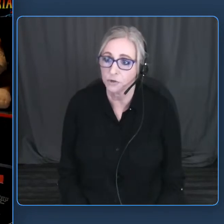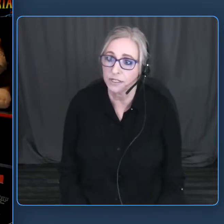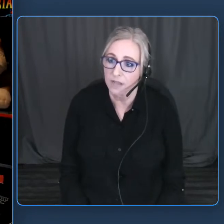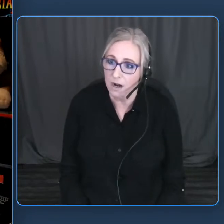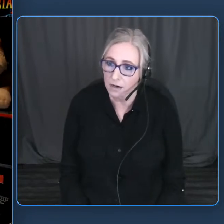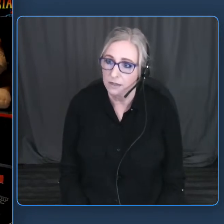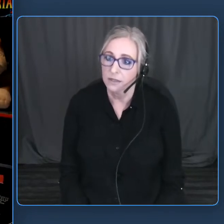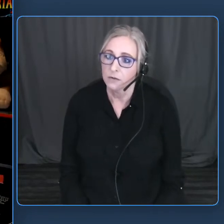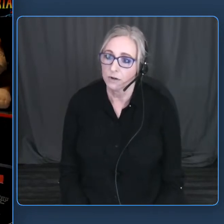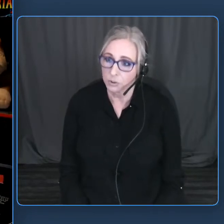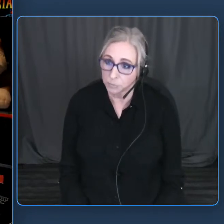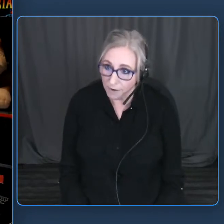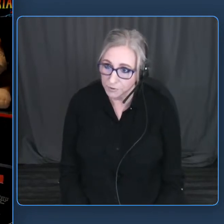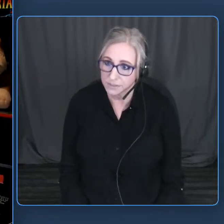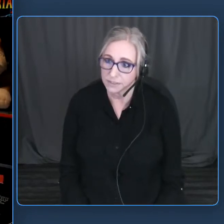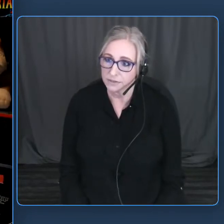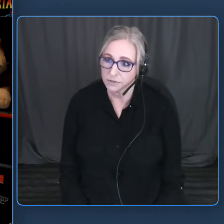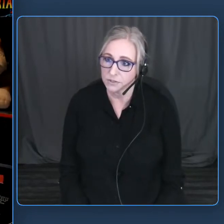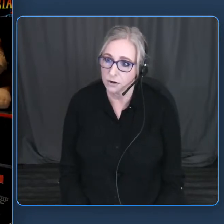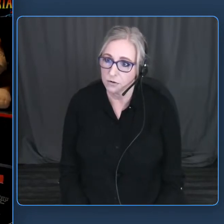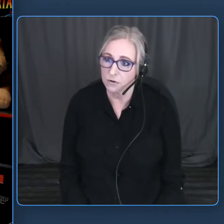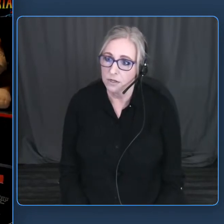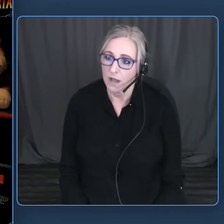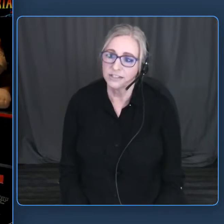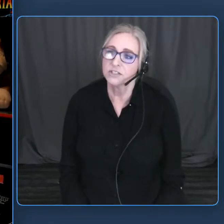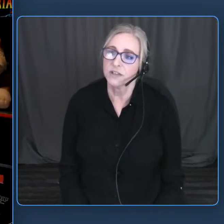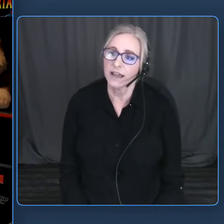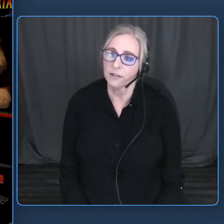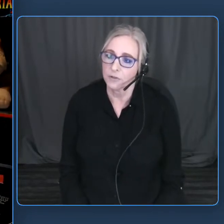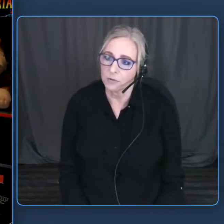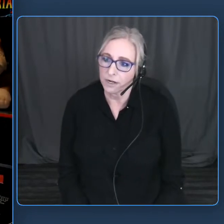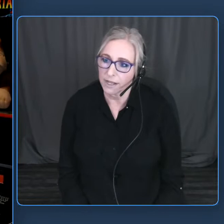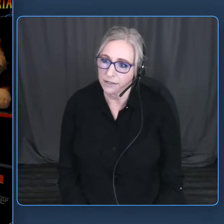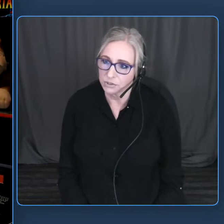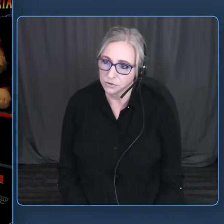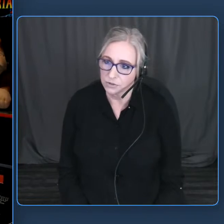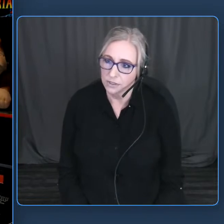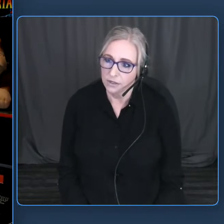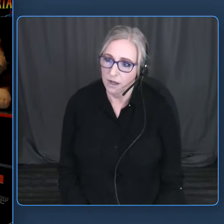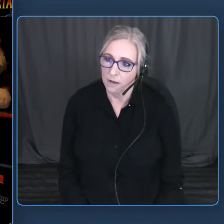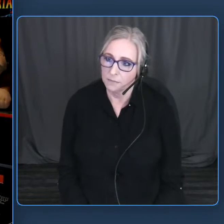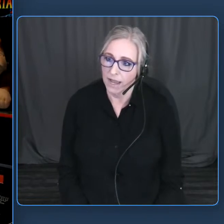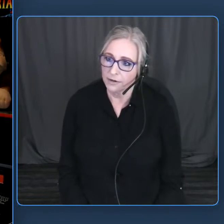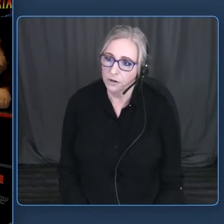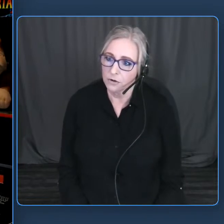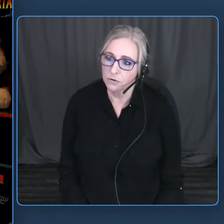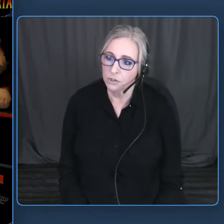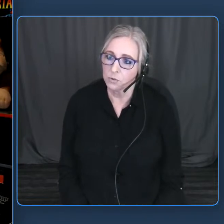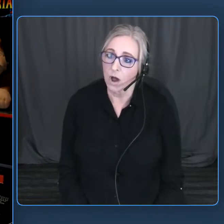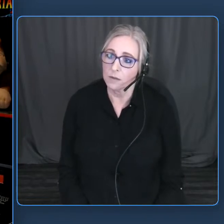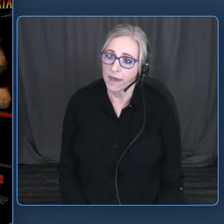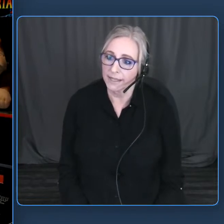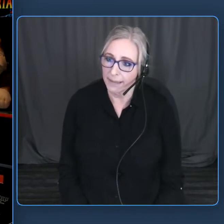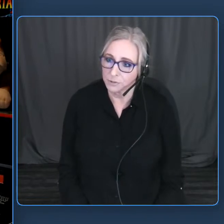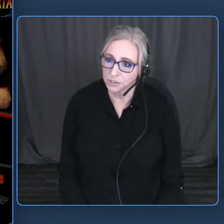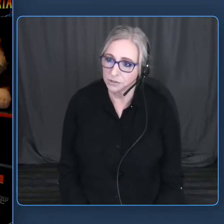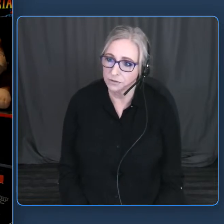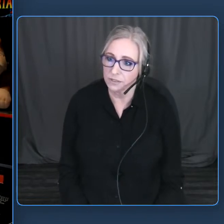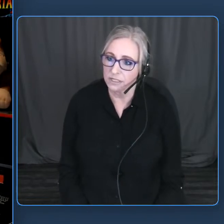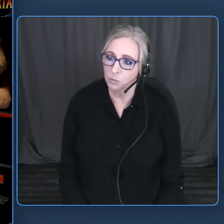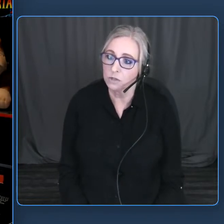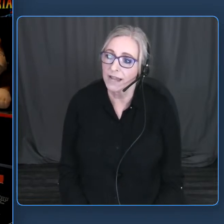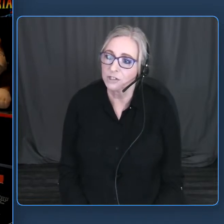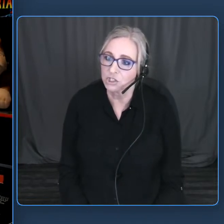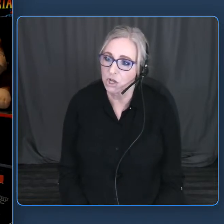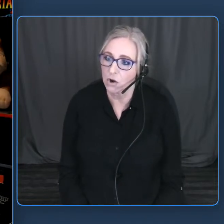need, whatever their needs are, whatever their preference is. So I just had another thought I wanted to add too. I know, with automatic